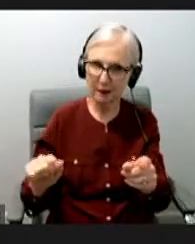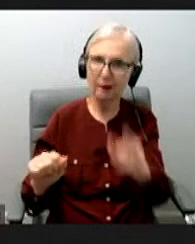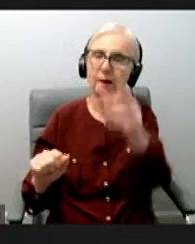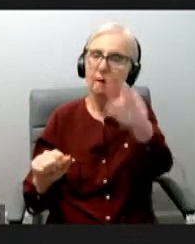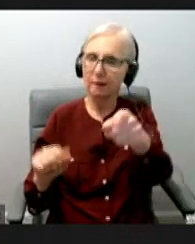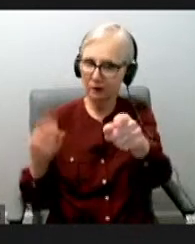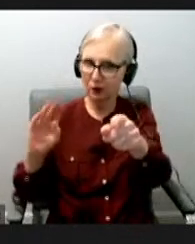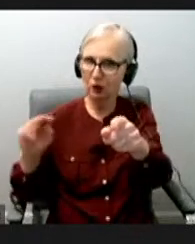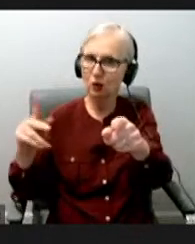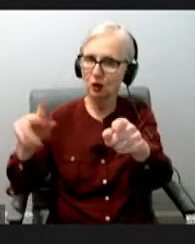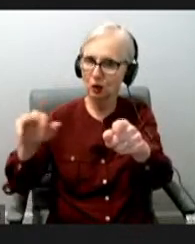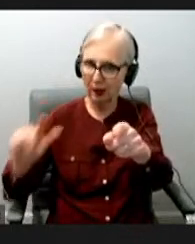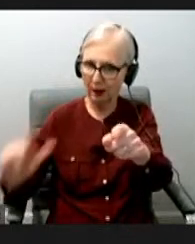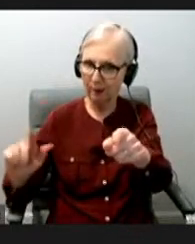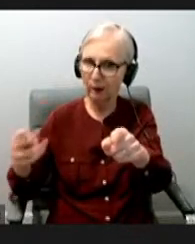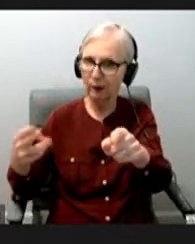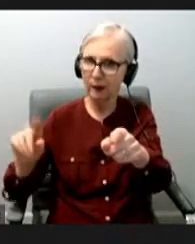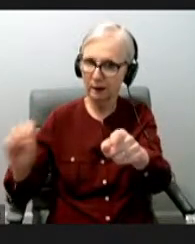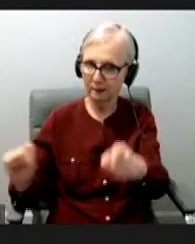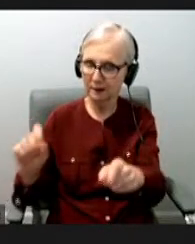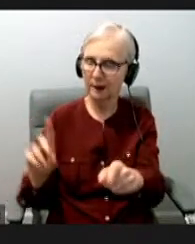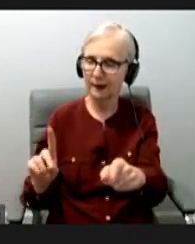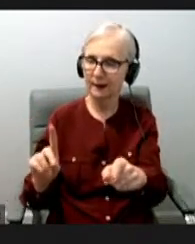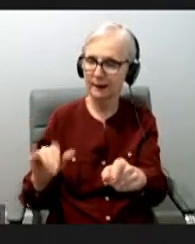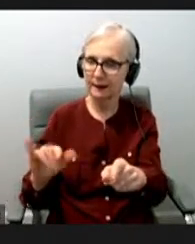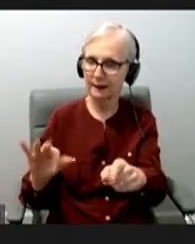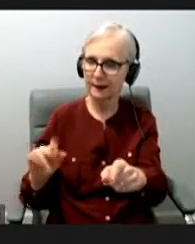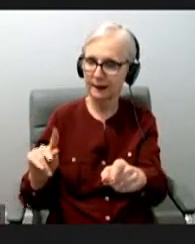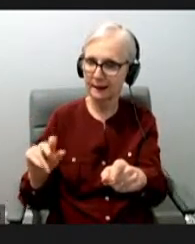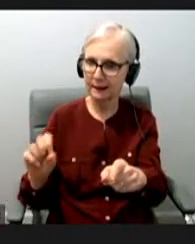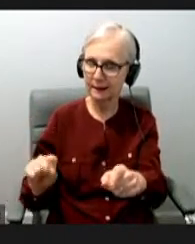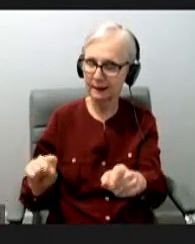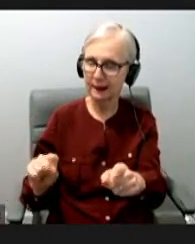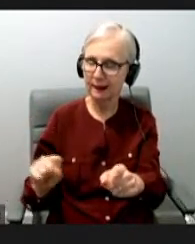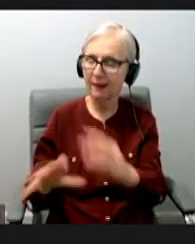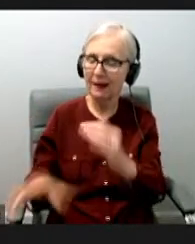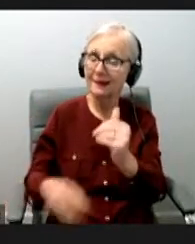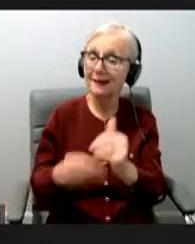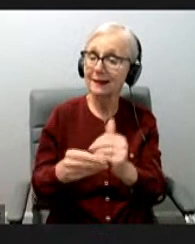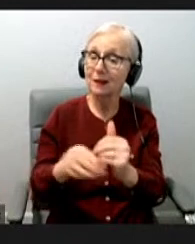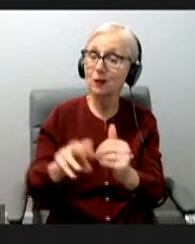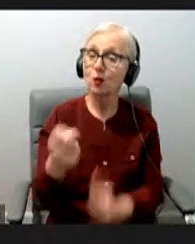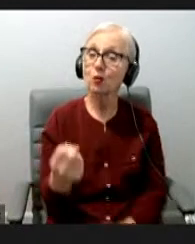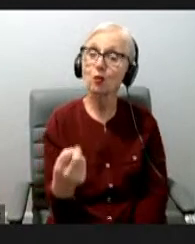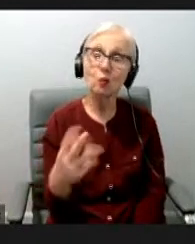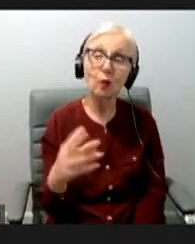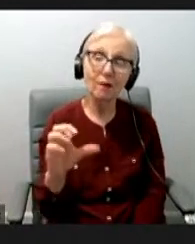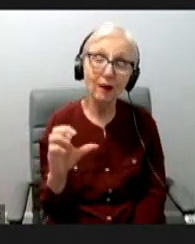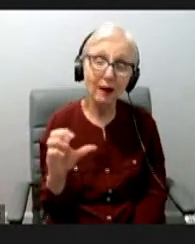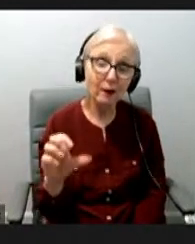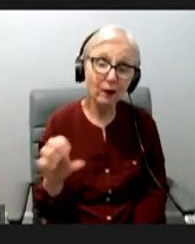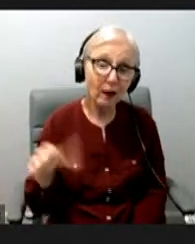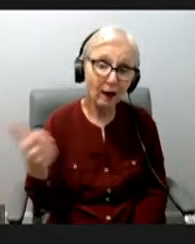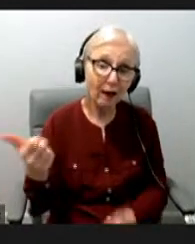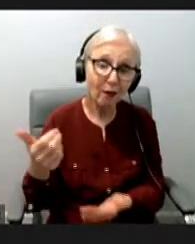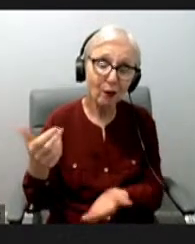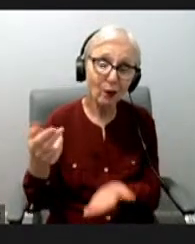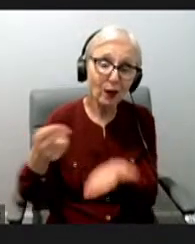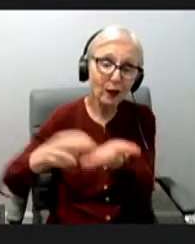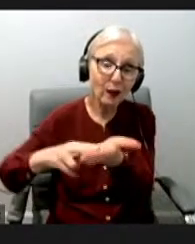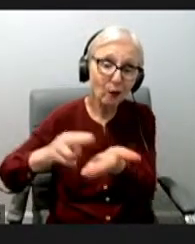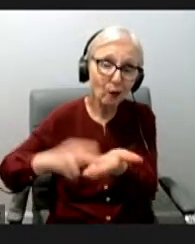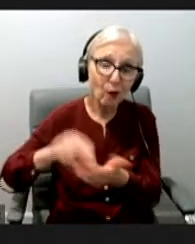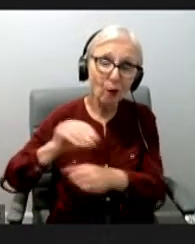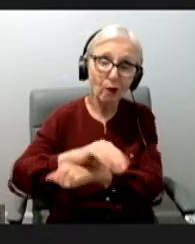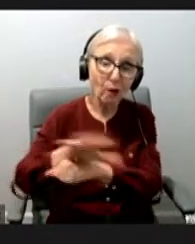City, we have Dick's Sporting Goods Park. That's in addition to the more than 1,200 other enrolled COVID providers across the